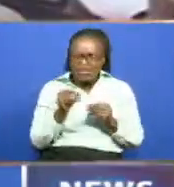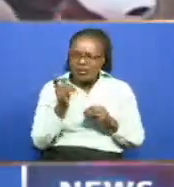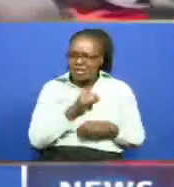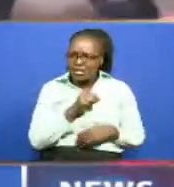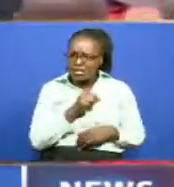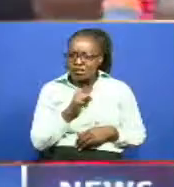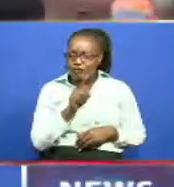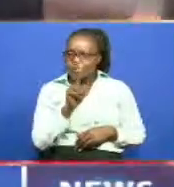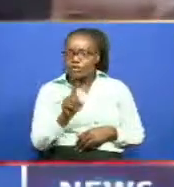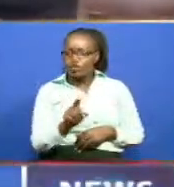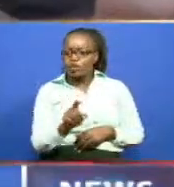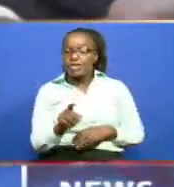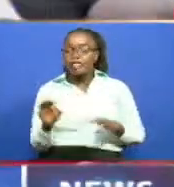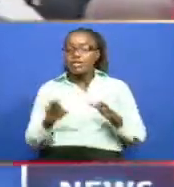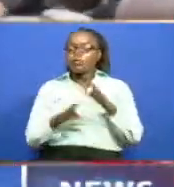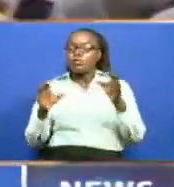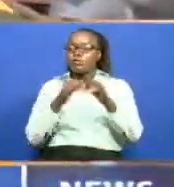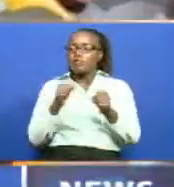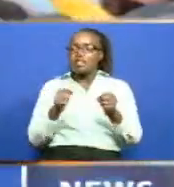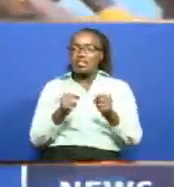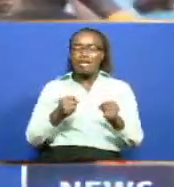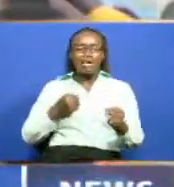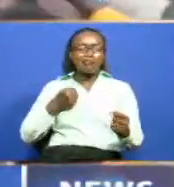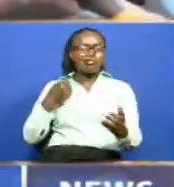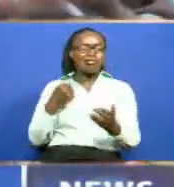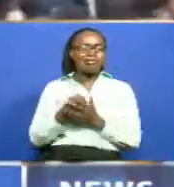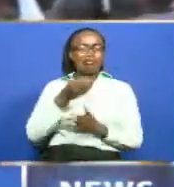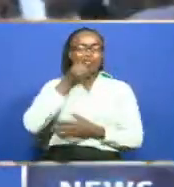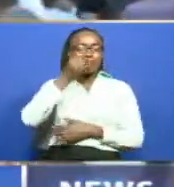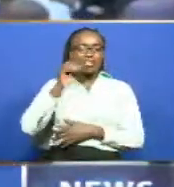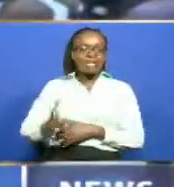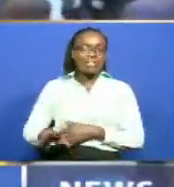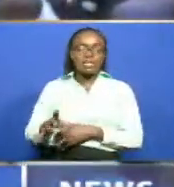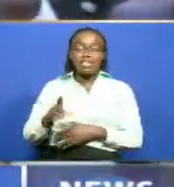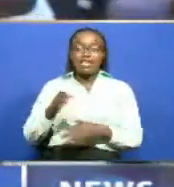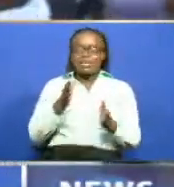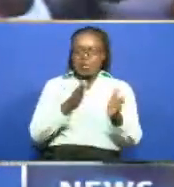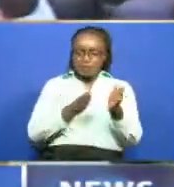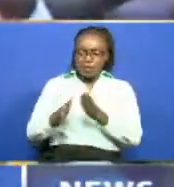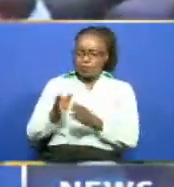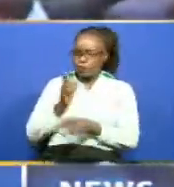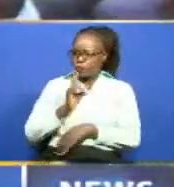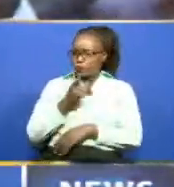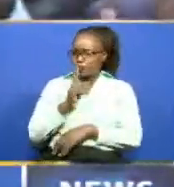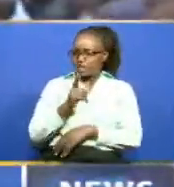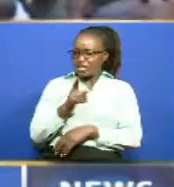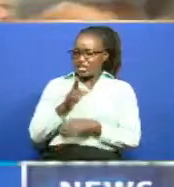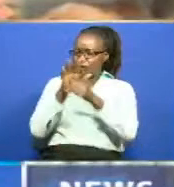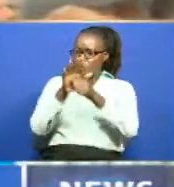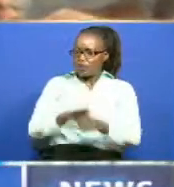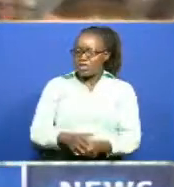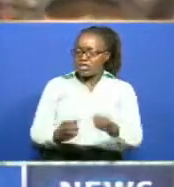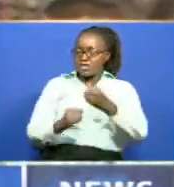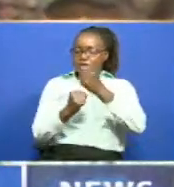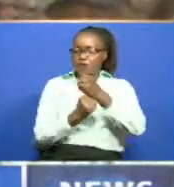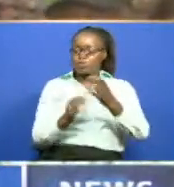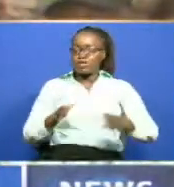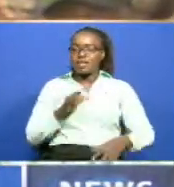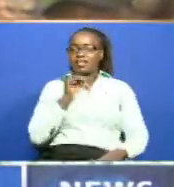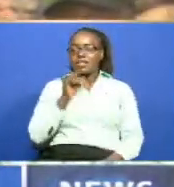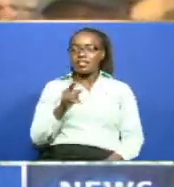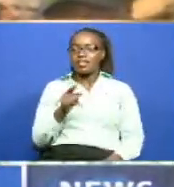Deputy President taking the chance to strongly condemn what he termed as plots to threaten and intimidate his supporters. Sisi